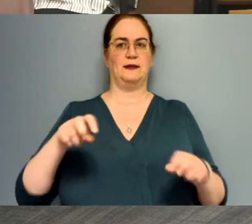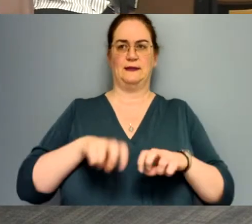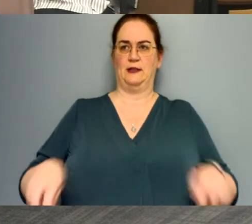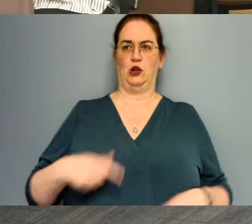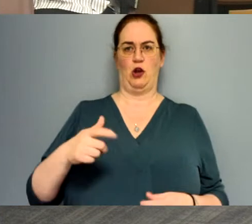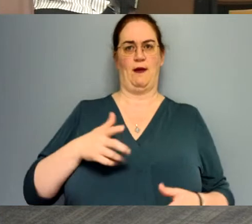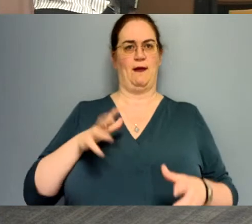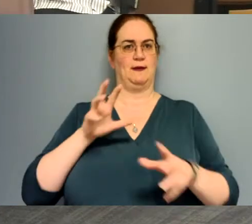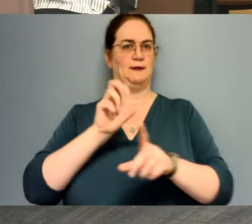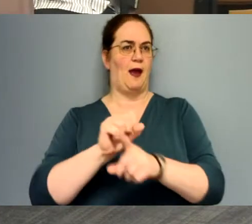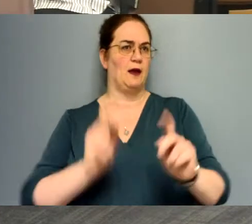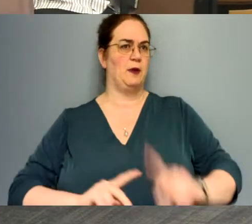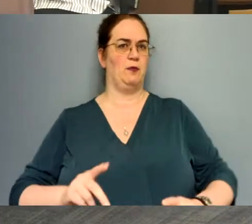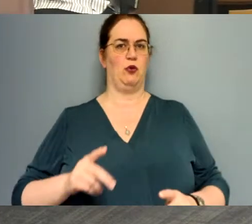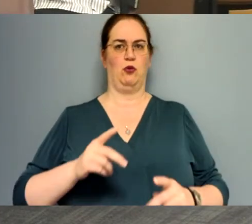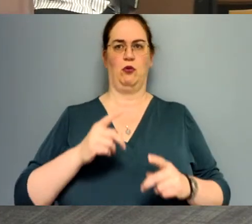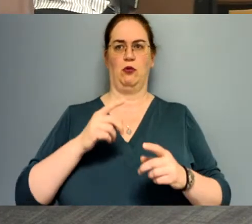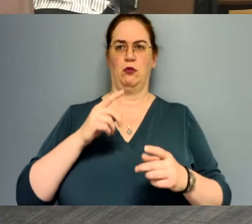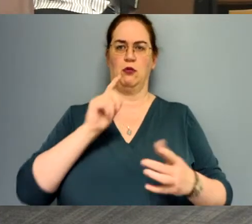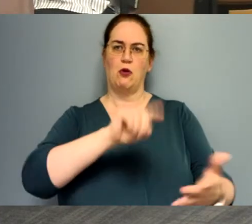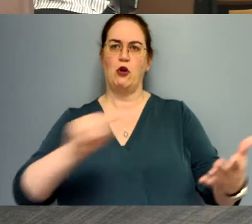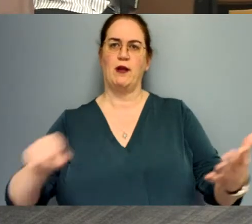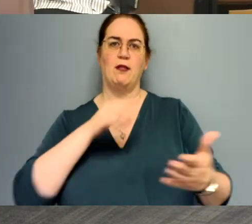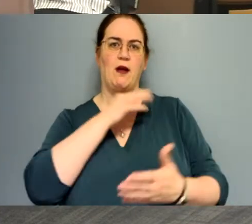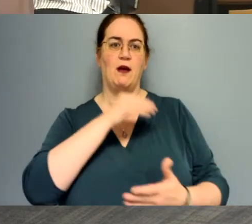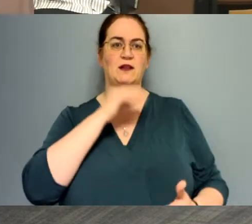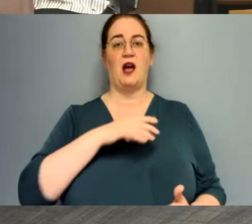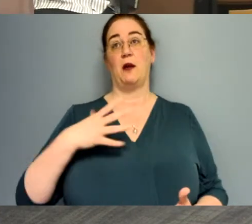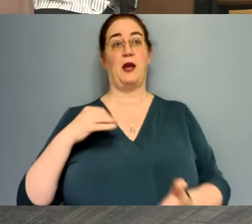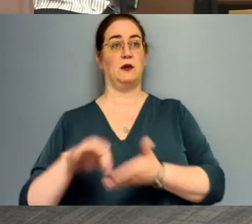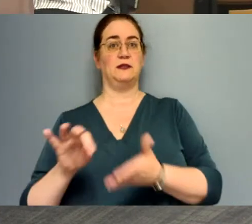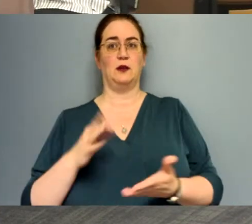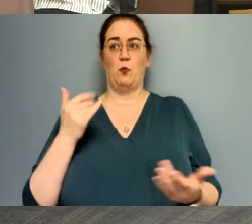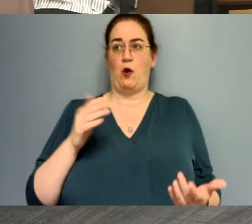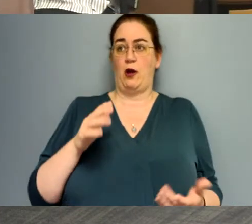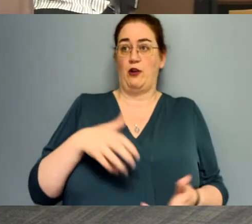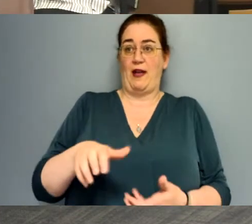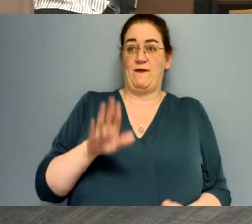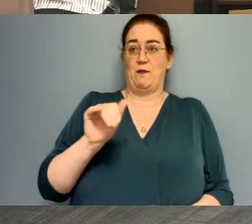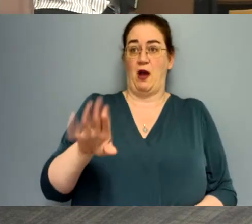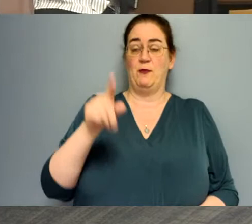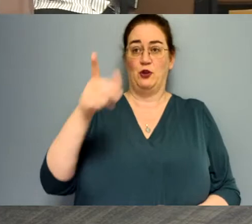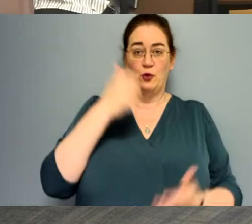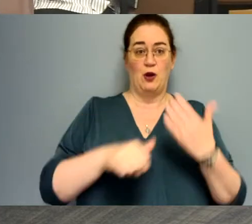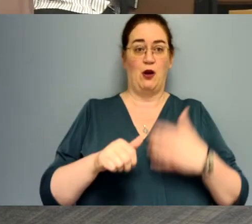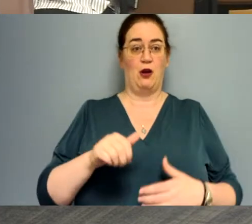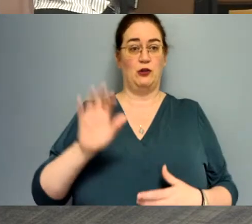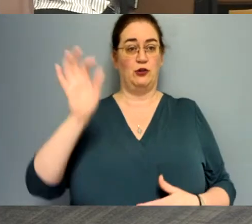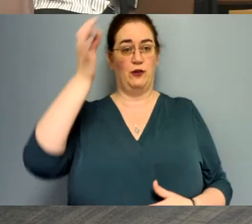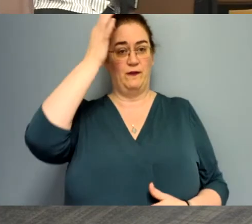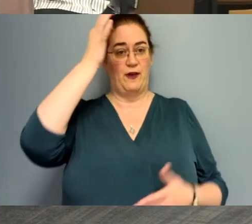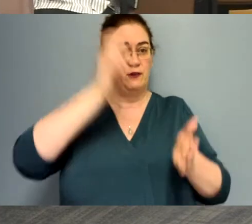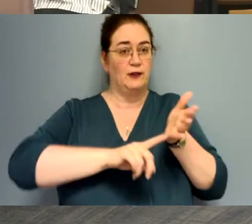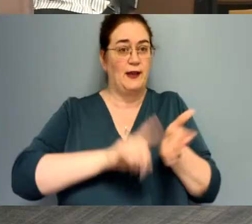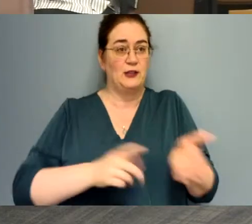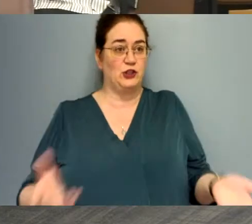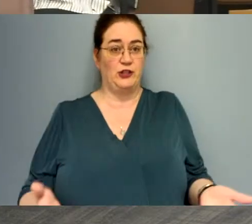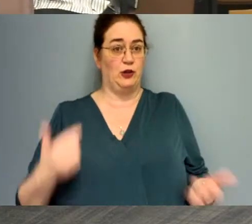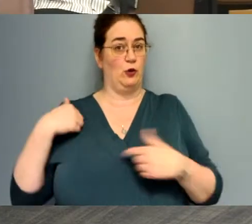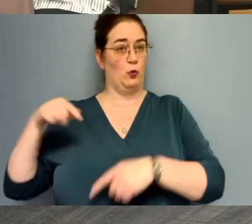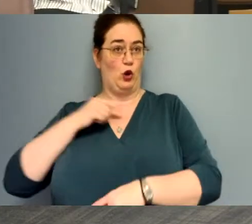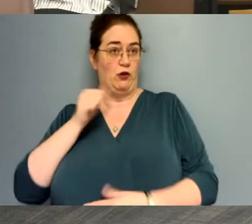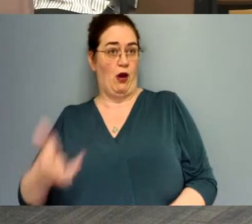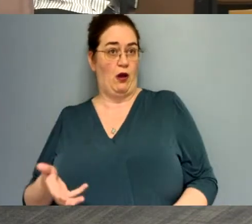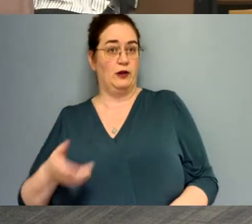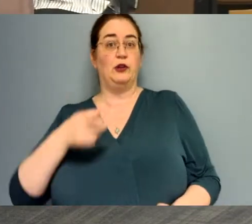people, calling out lies. I counted 16. Why are you laughing, Bob? You're the one that's under federal investigation here, pal. We're not.